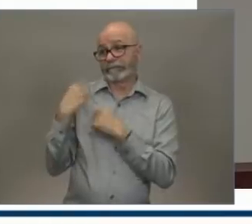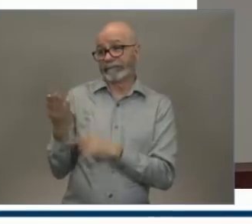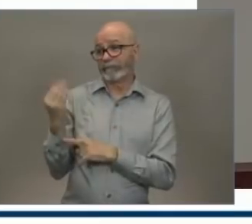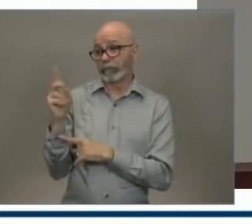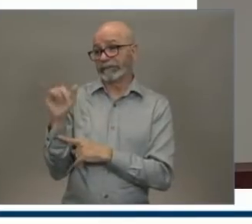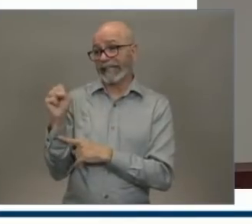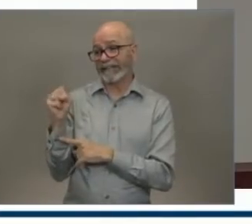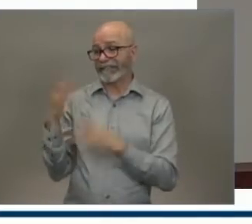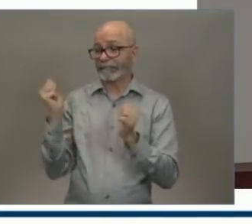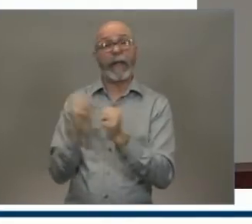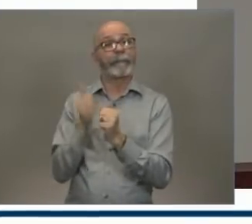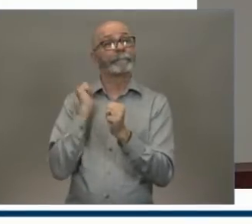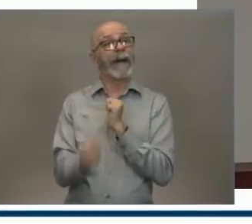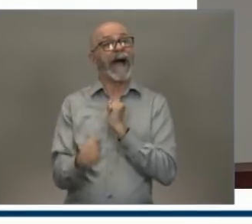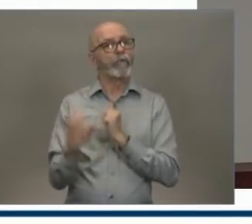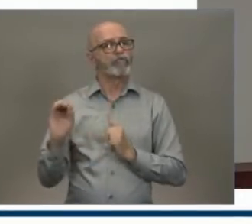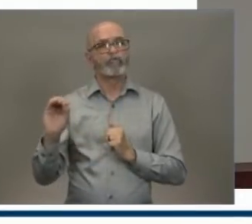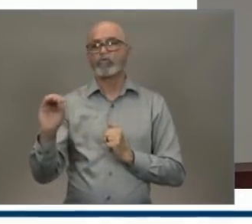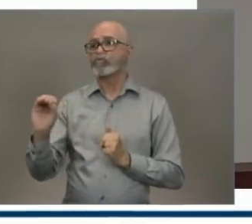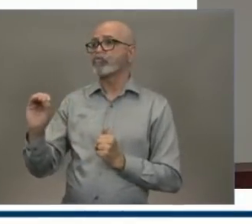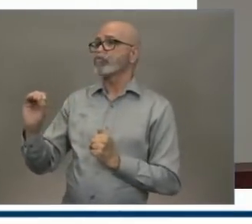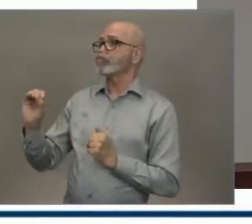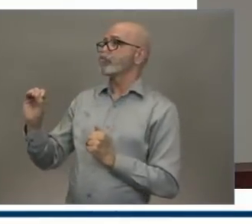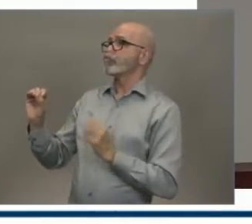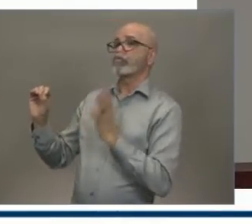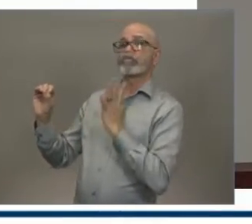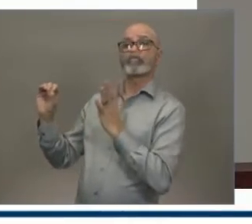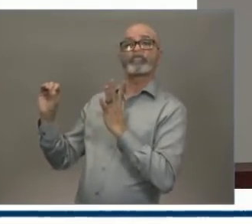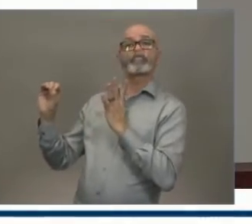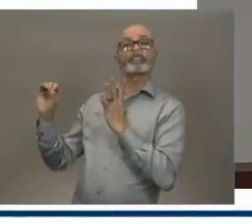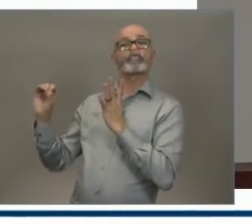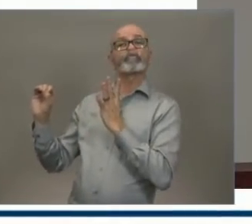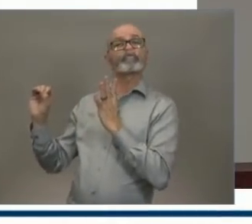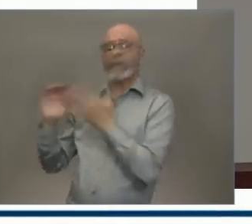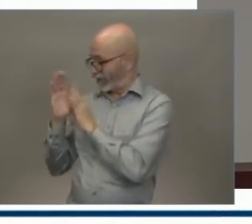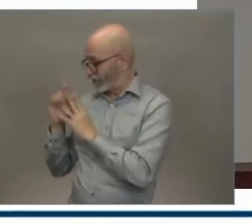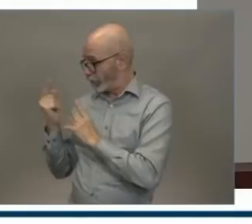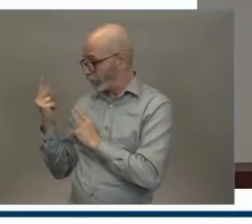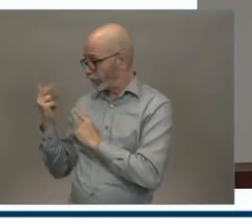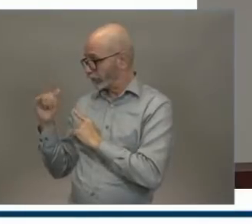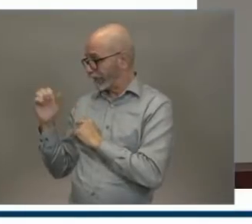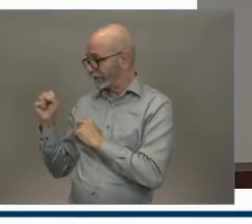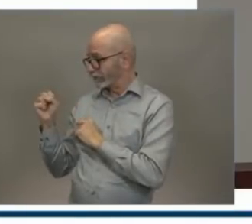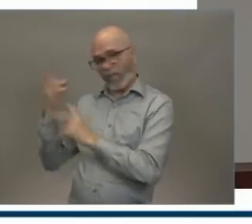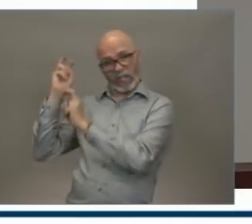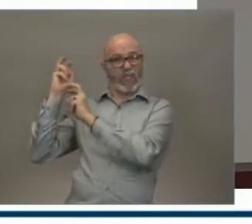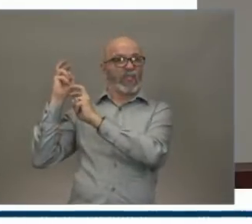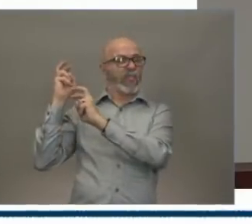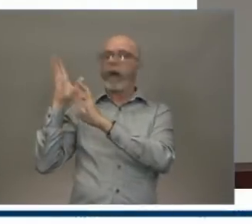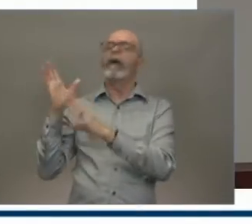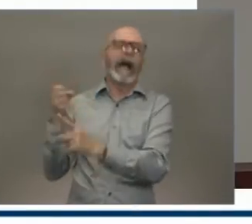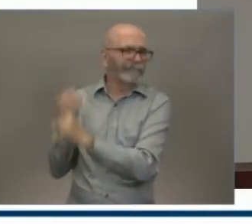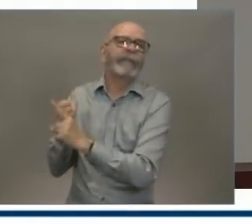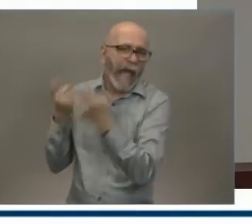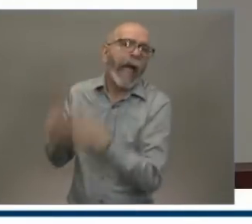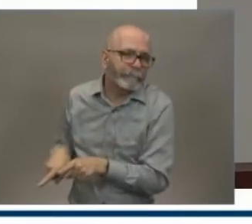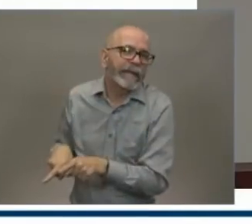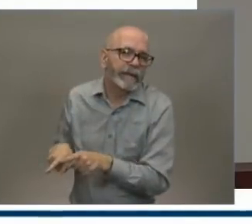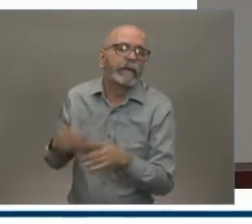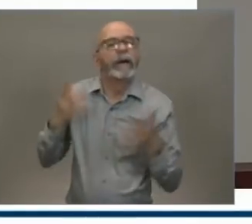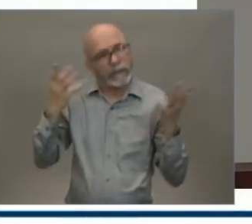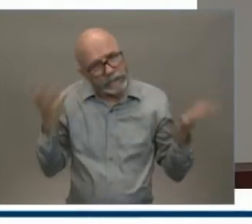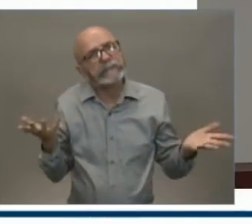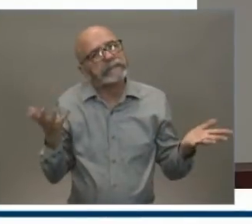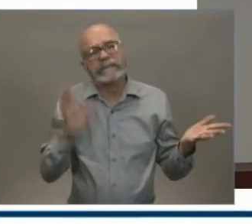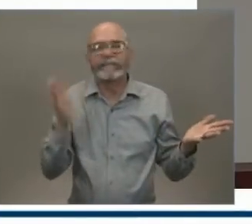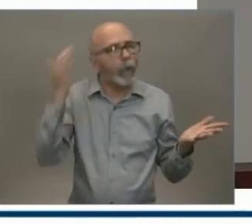and of itself, and that's why certainly when universities we had quarantining as our main focus, but also bringing in